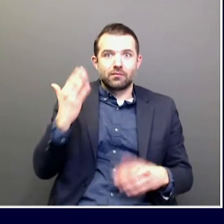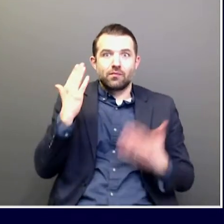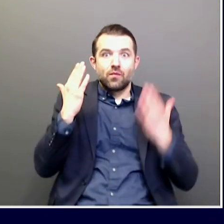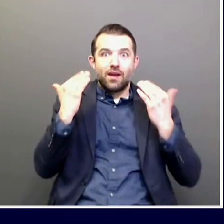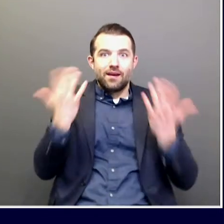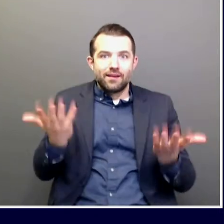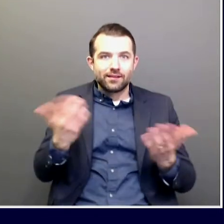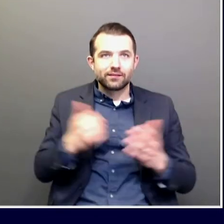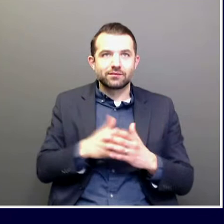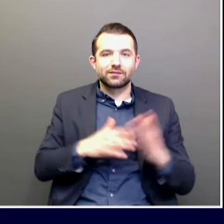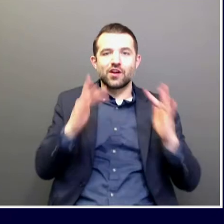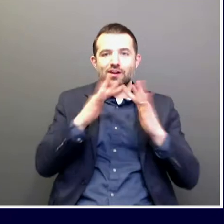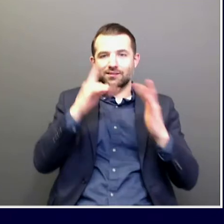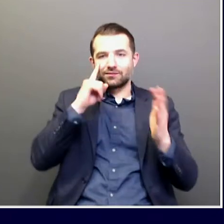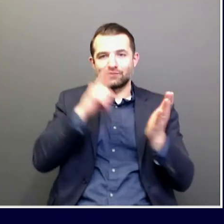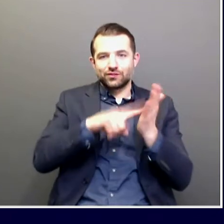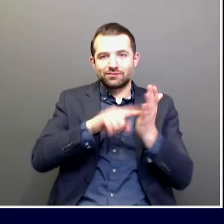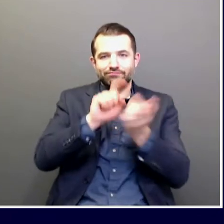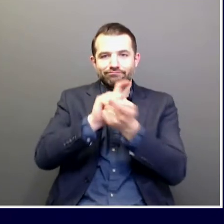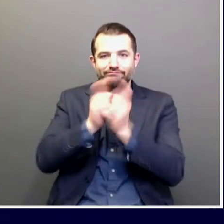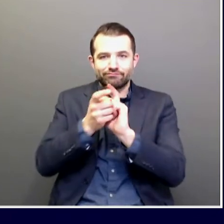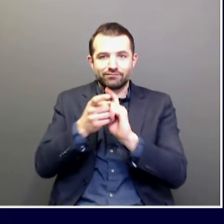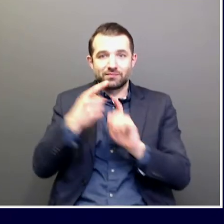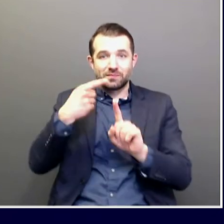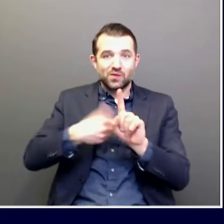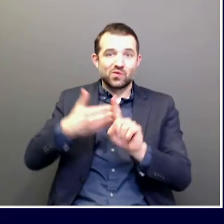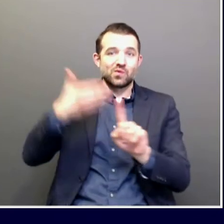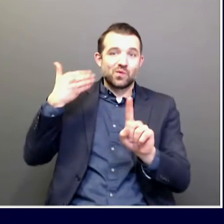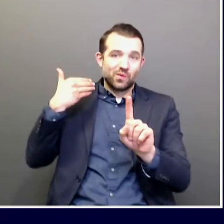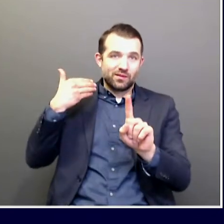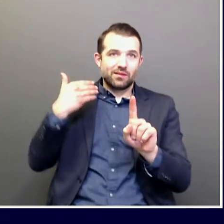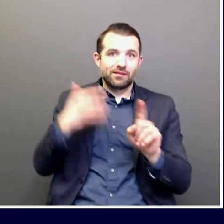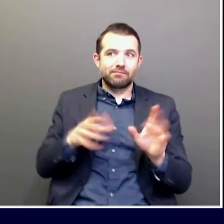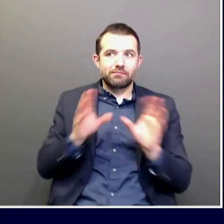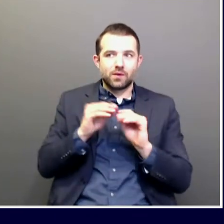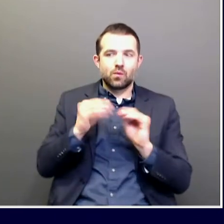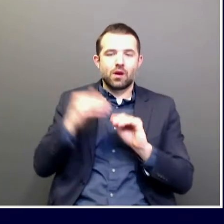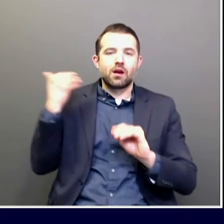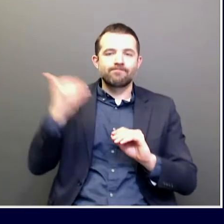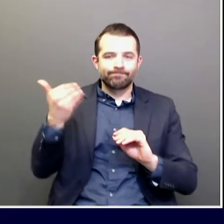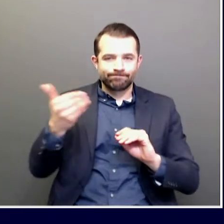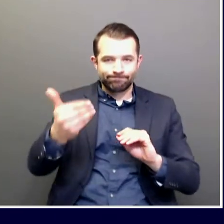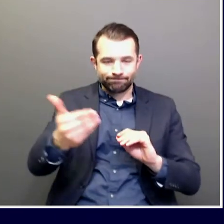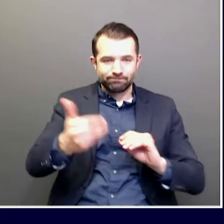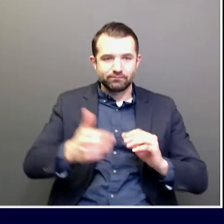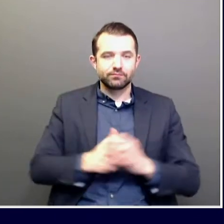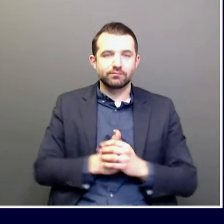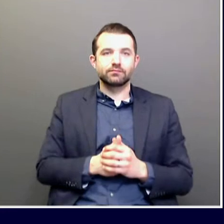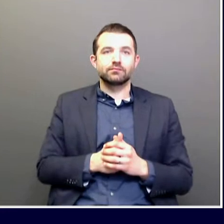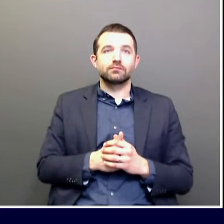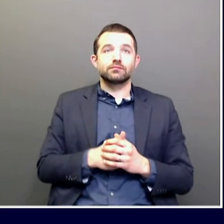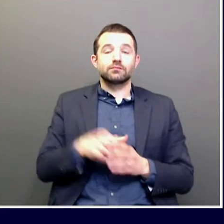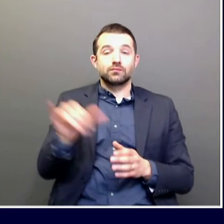other mitigation measures like masking, pooled testing, baseline testing, things like that. So both.